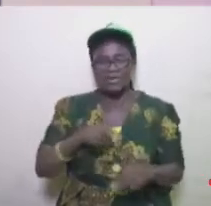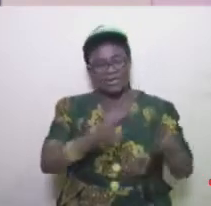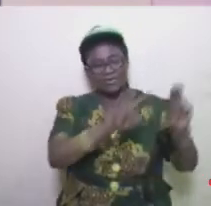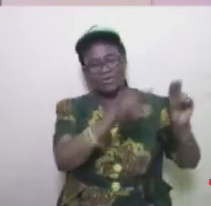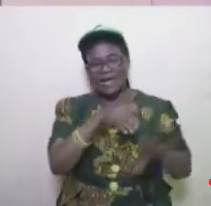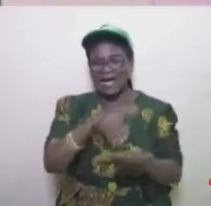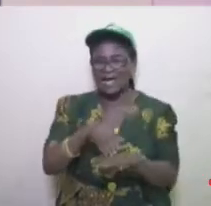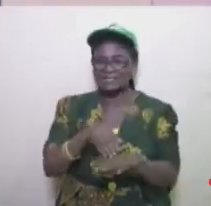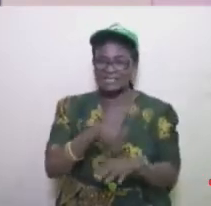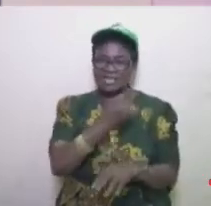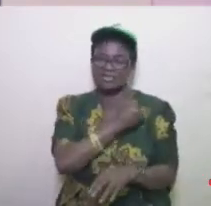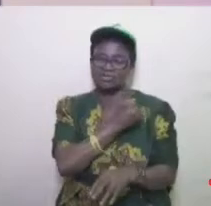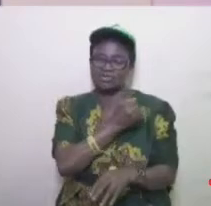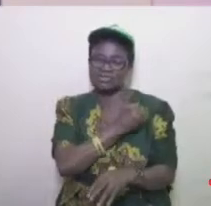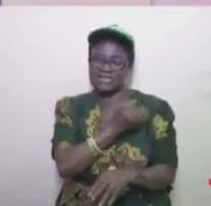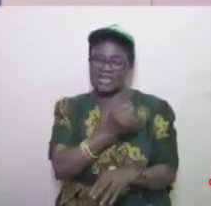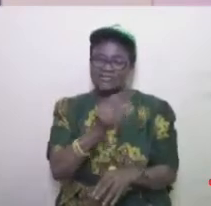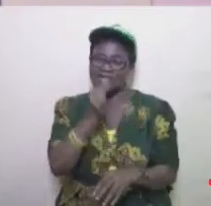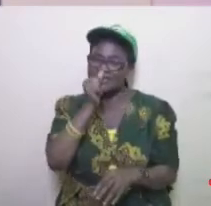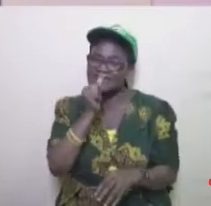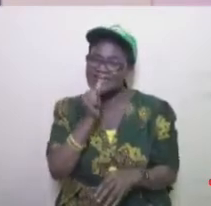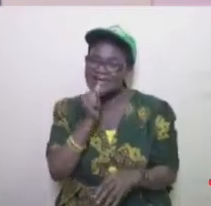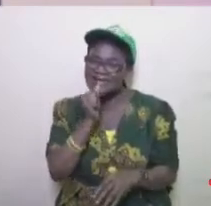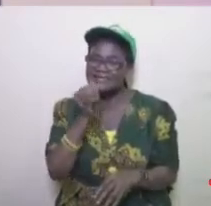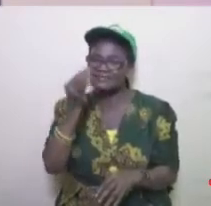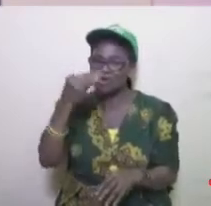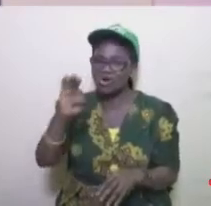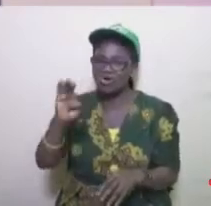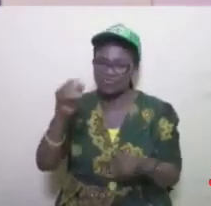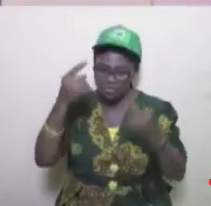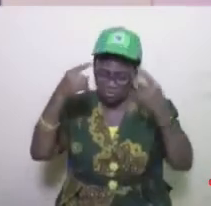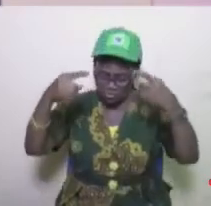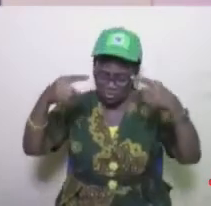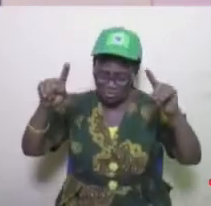Joseph's secret of success.